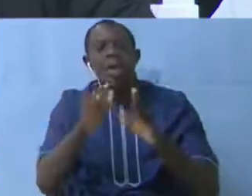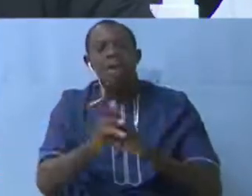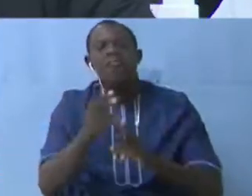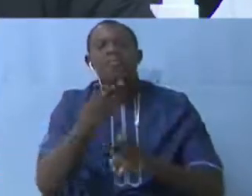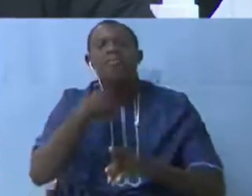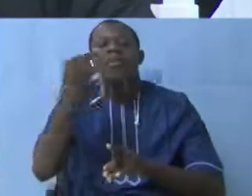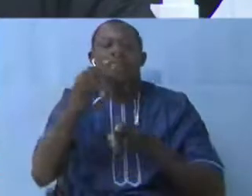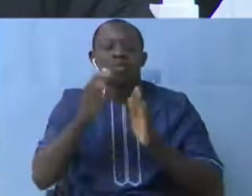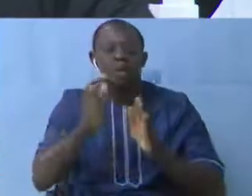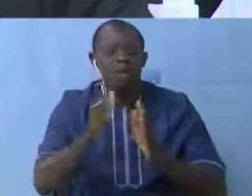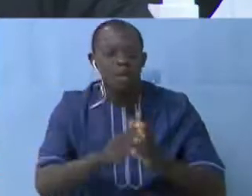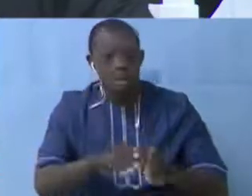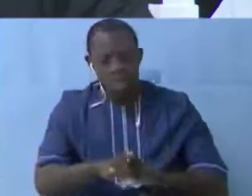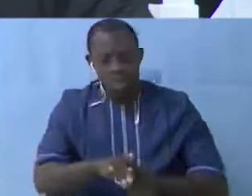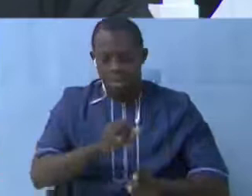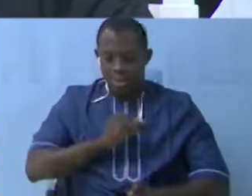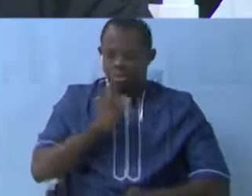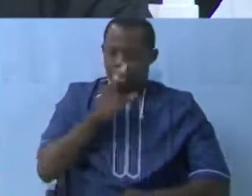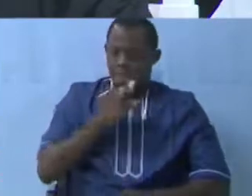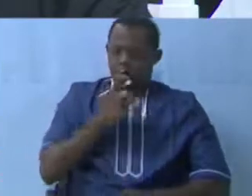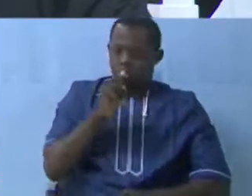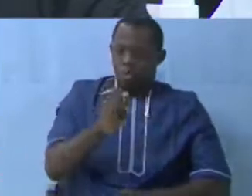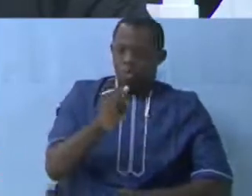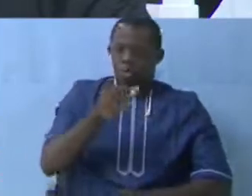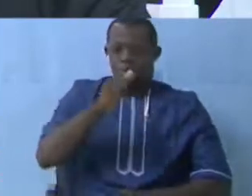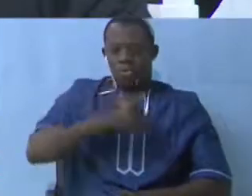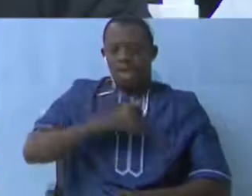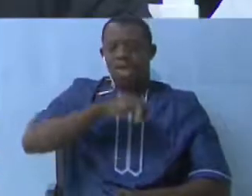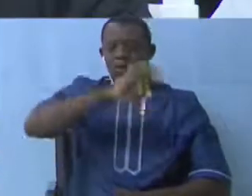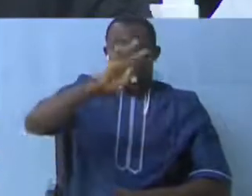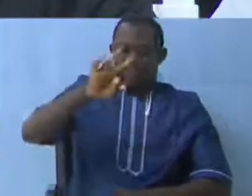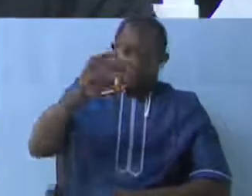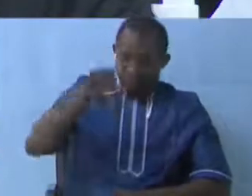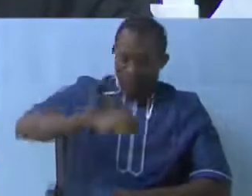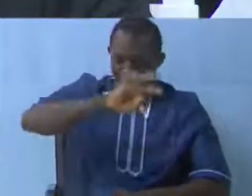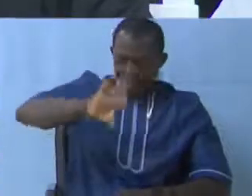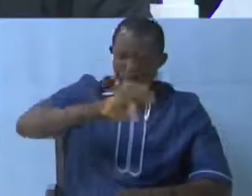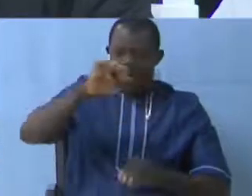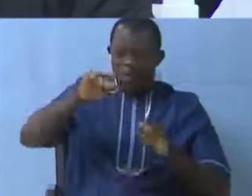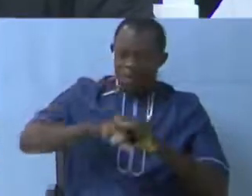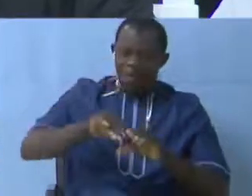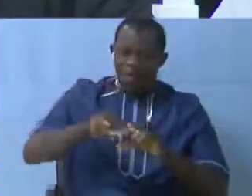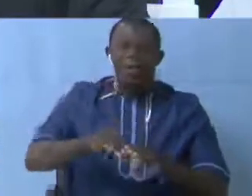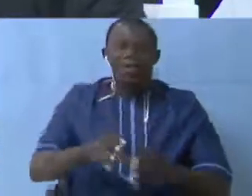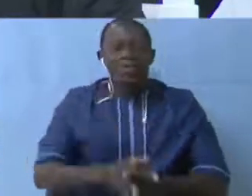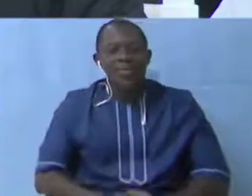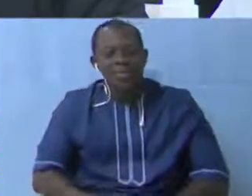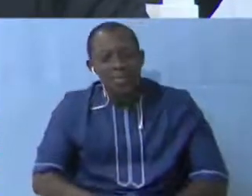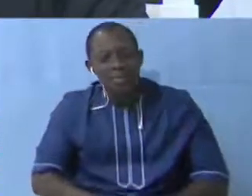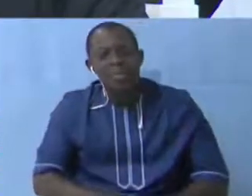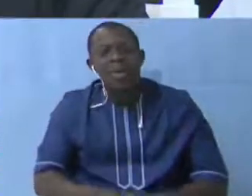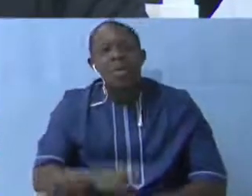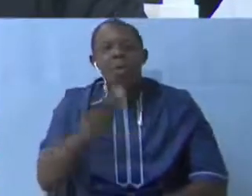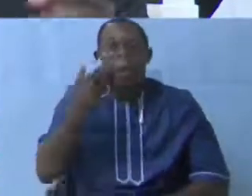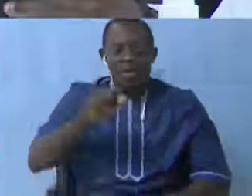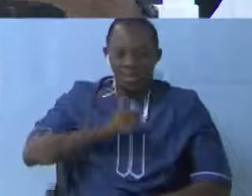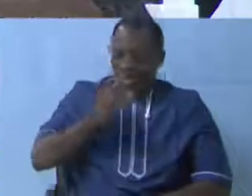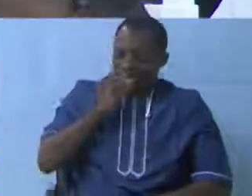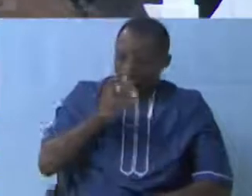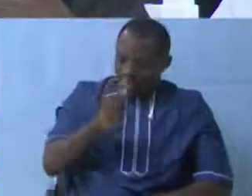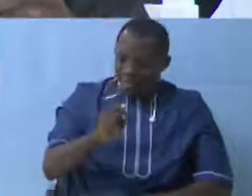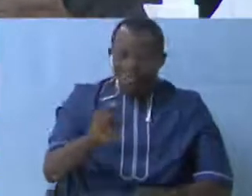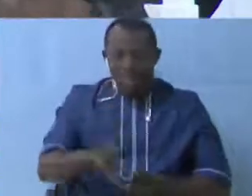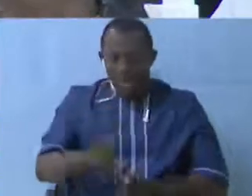làkkee Wolof. He said to me, yow suma mbokk nga. yow suma mbokk nga. So when he said that, we